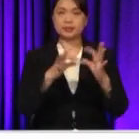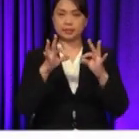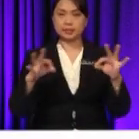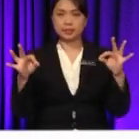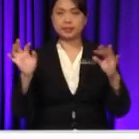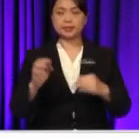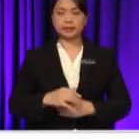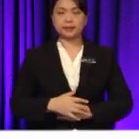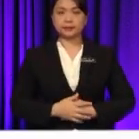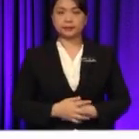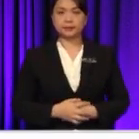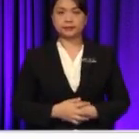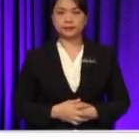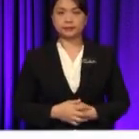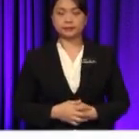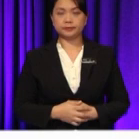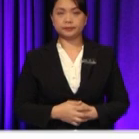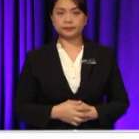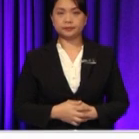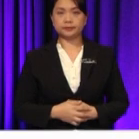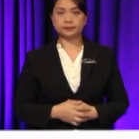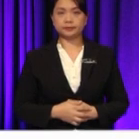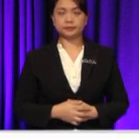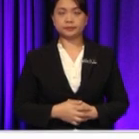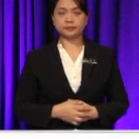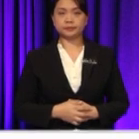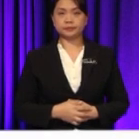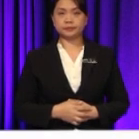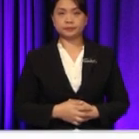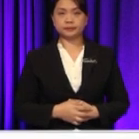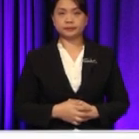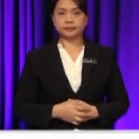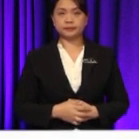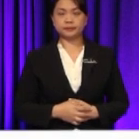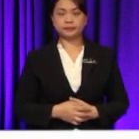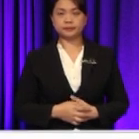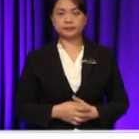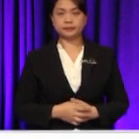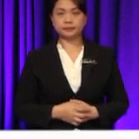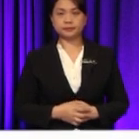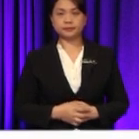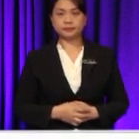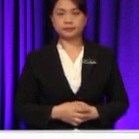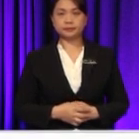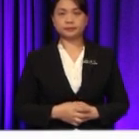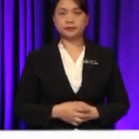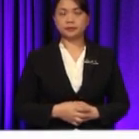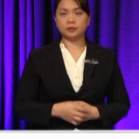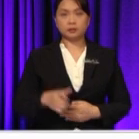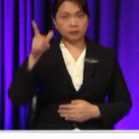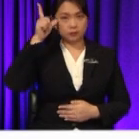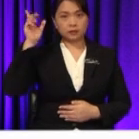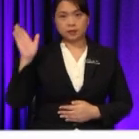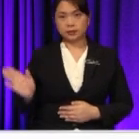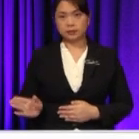and cooking process are clean and safe. Full stop. I can also eat comfortably at home. So here, another full stop. Punctuation.